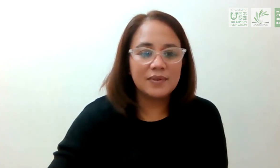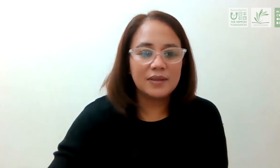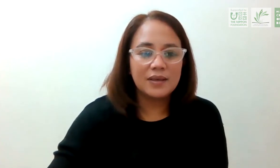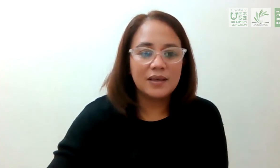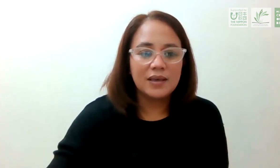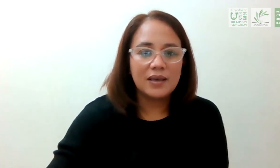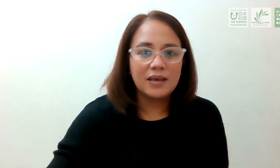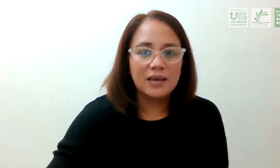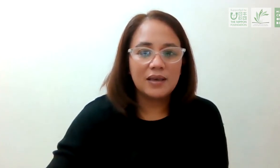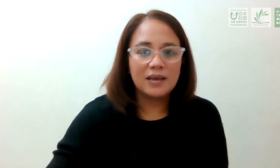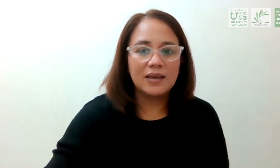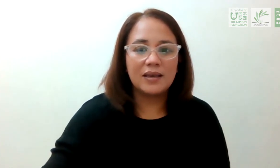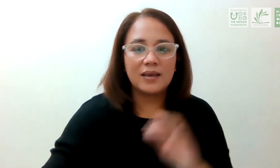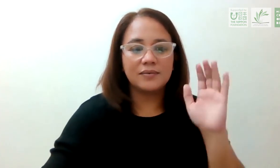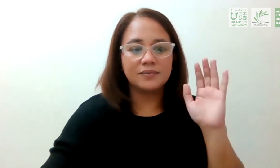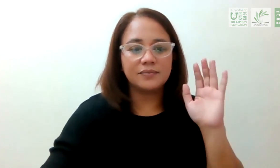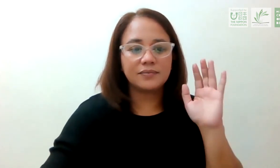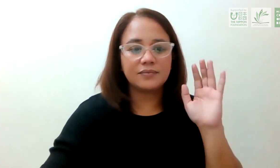Ron,